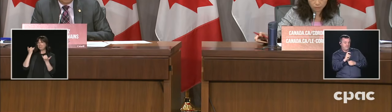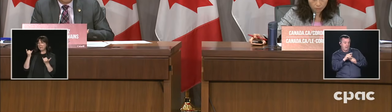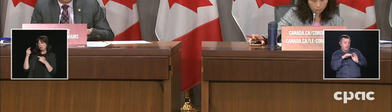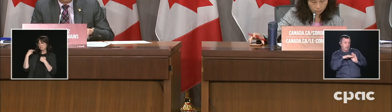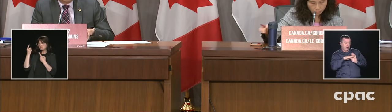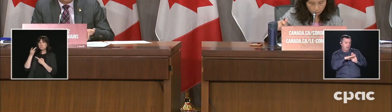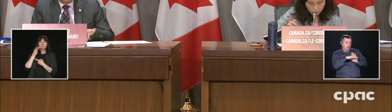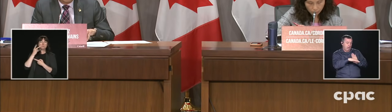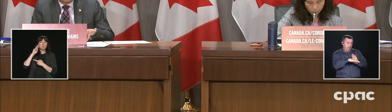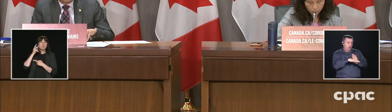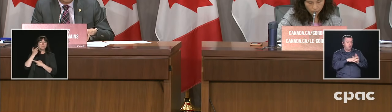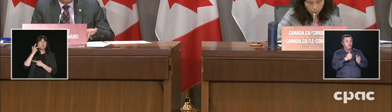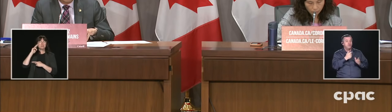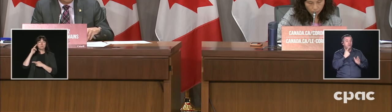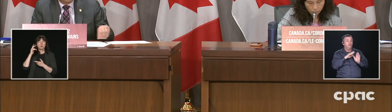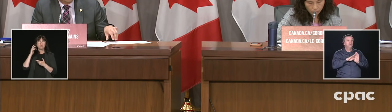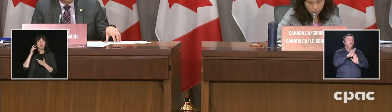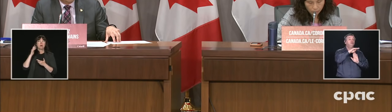day or cases per day,